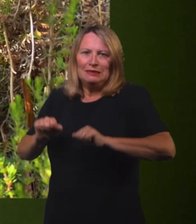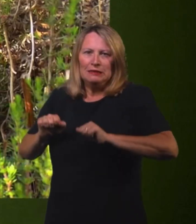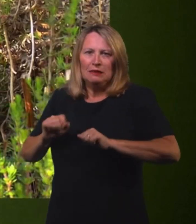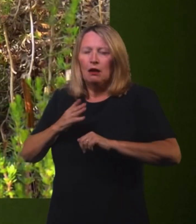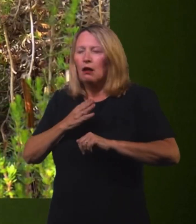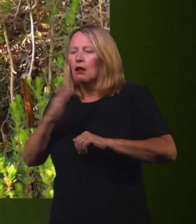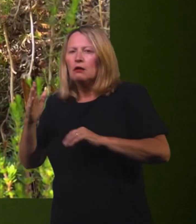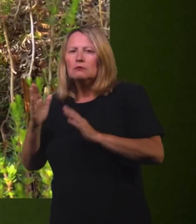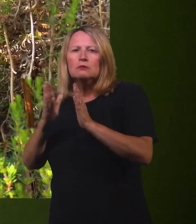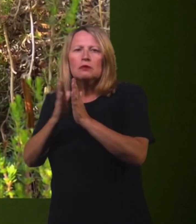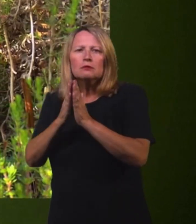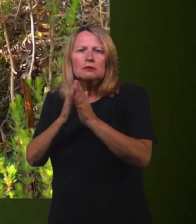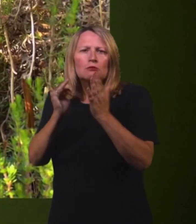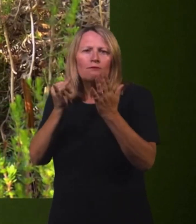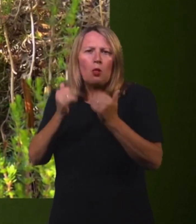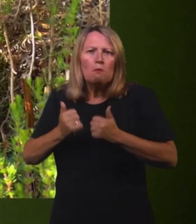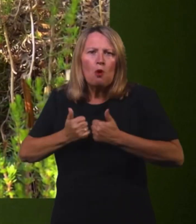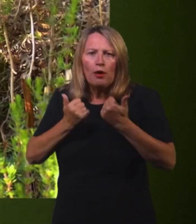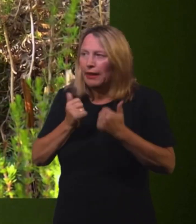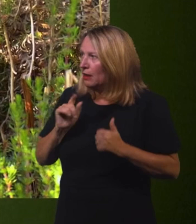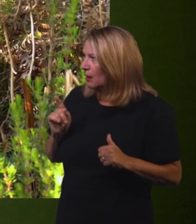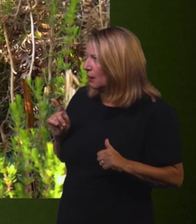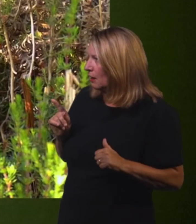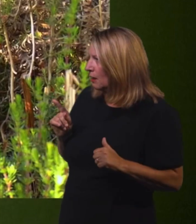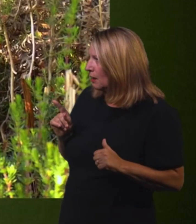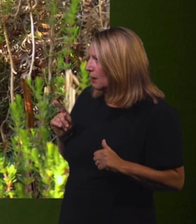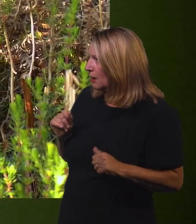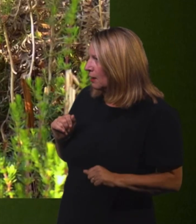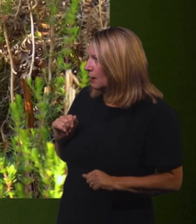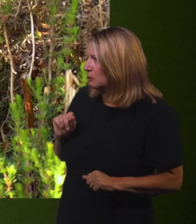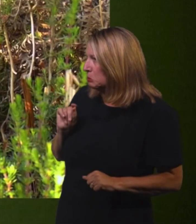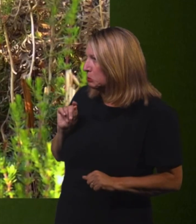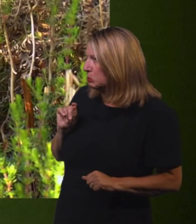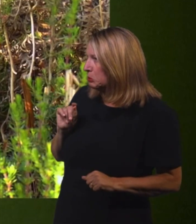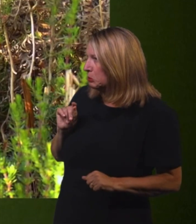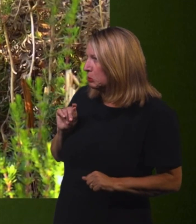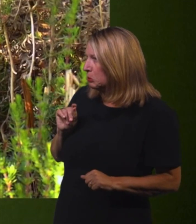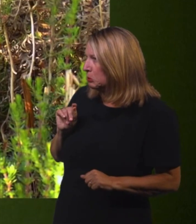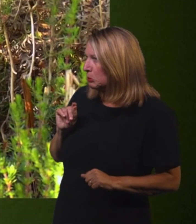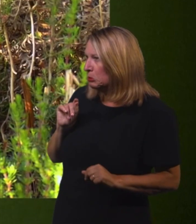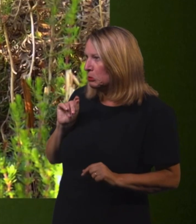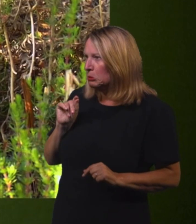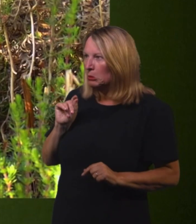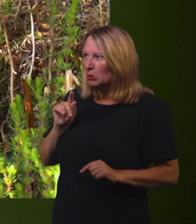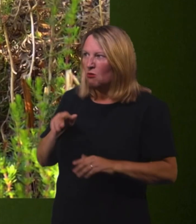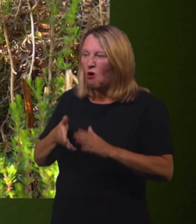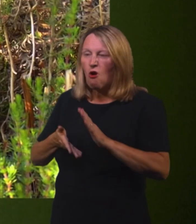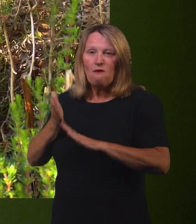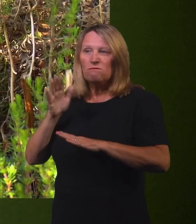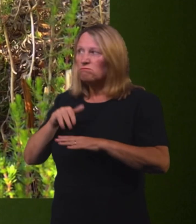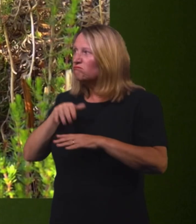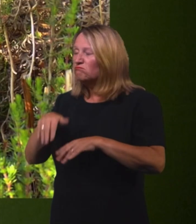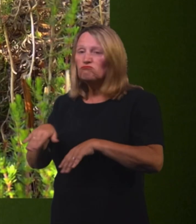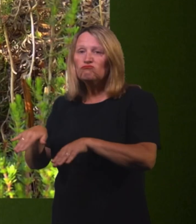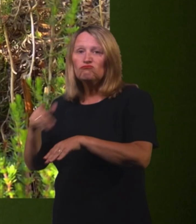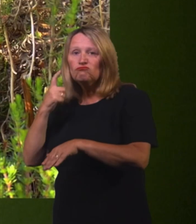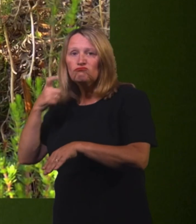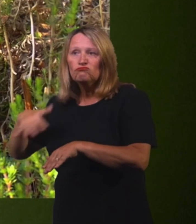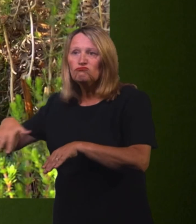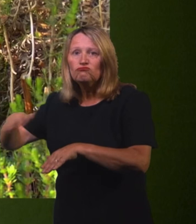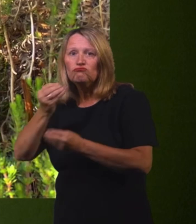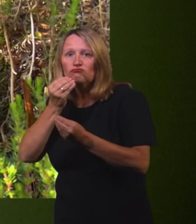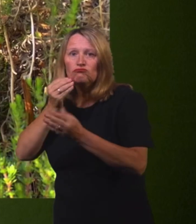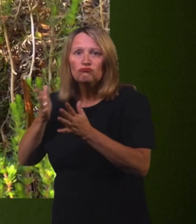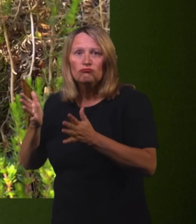then at 7 o'clock on Sunday morning, they made a bit of a squawk. and headed off into the surrounding vegetation. And of course, this